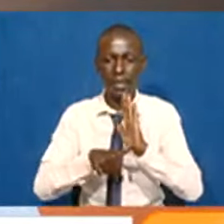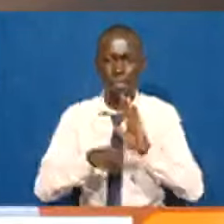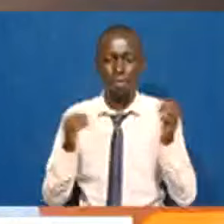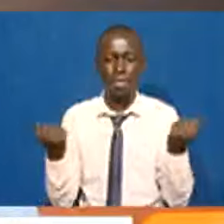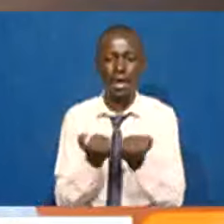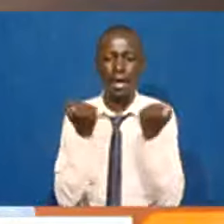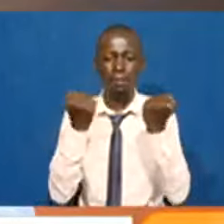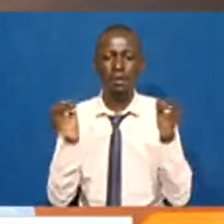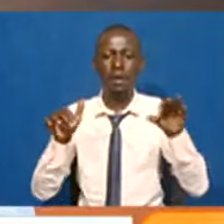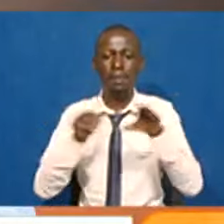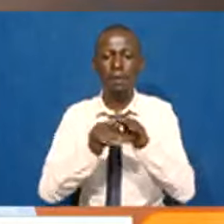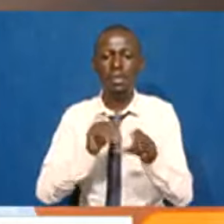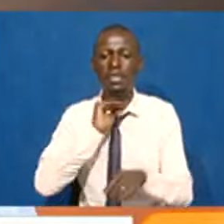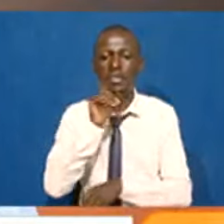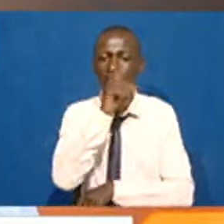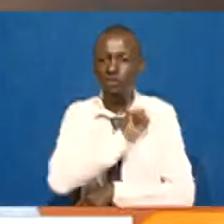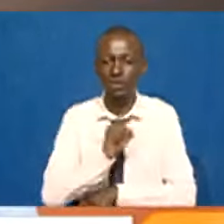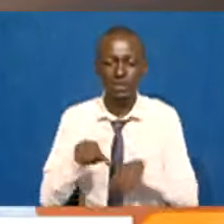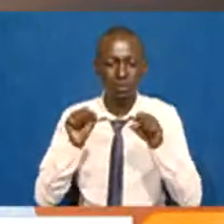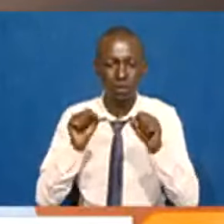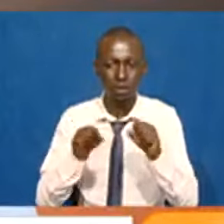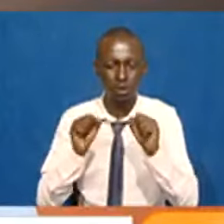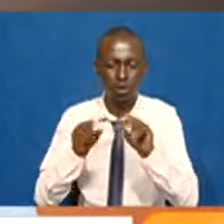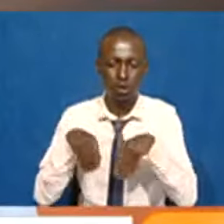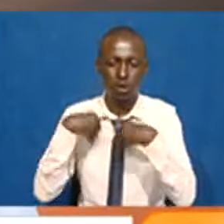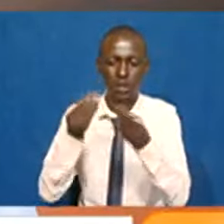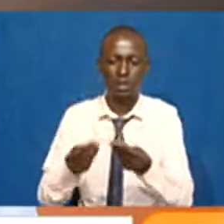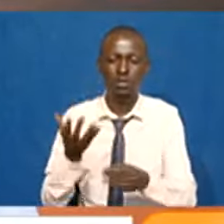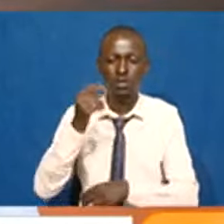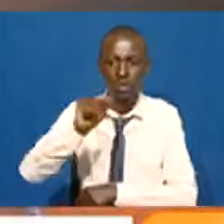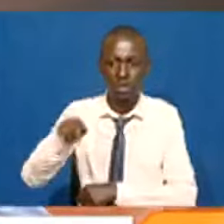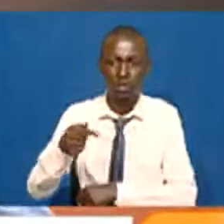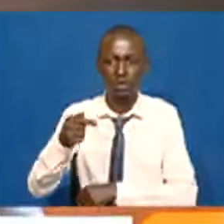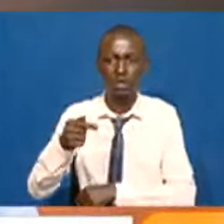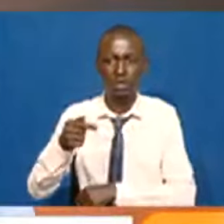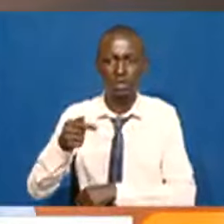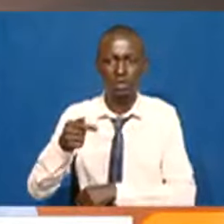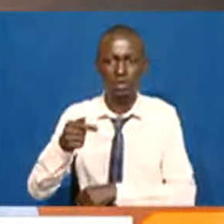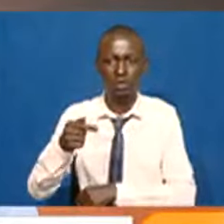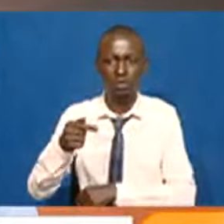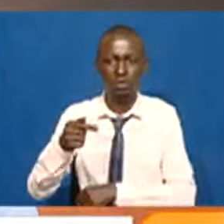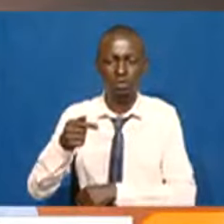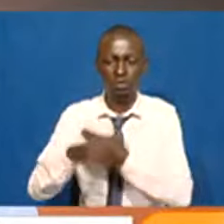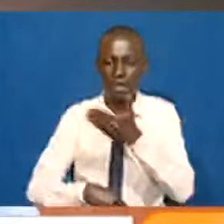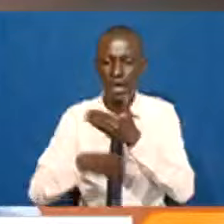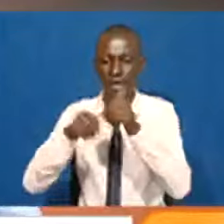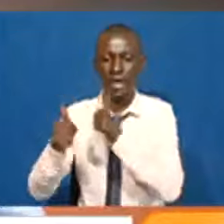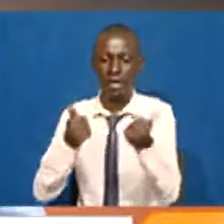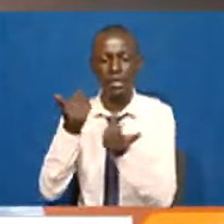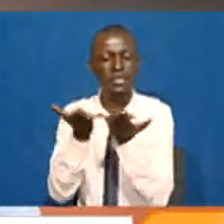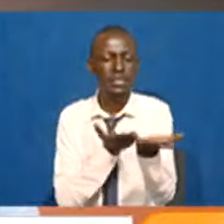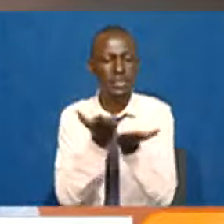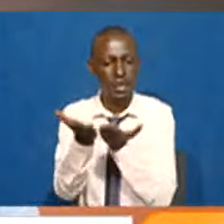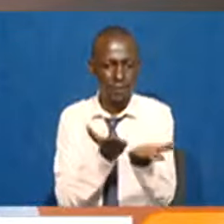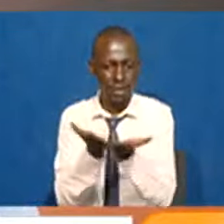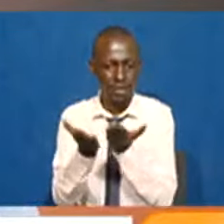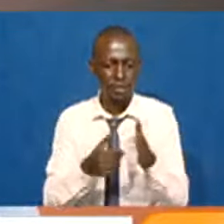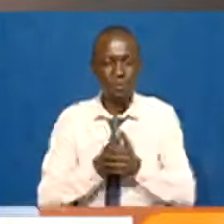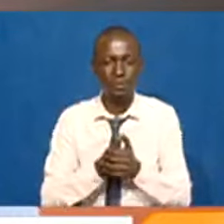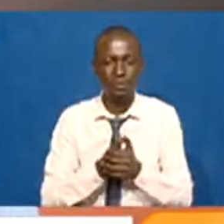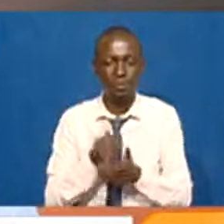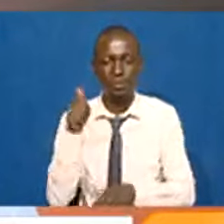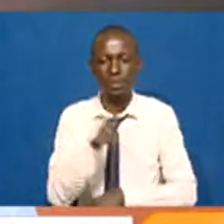loved one, you're able to given to be given 50,000. This is on top of all the others? Yeah, on top of the other services. Okay. We also have